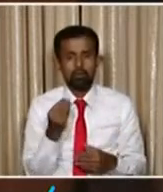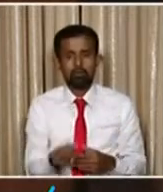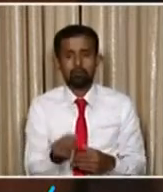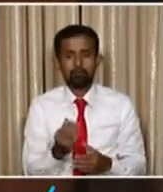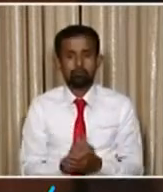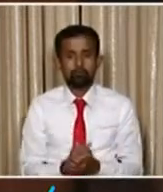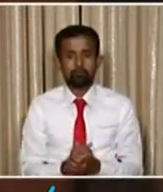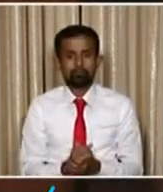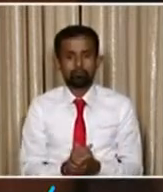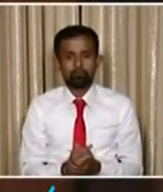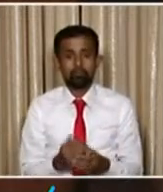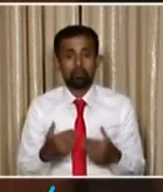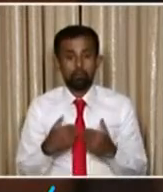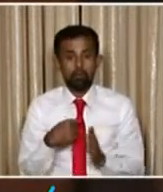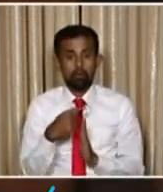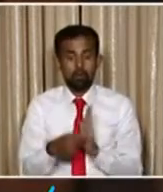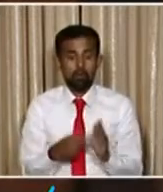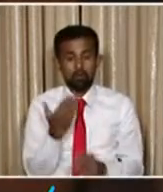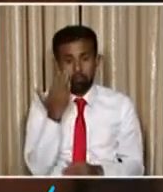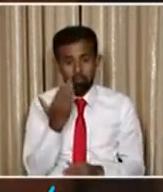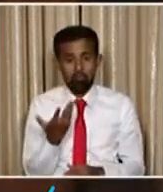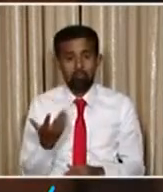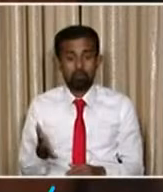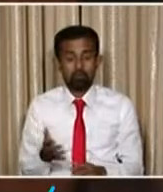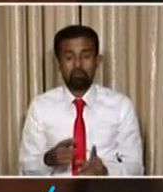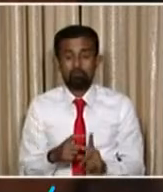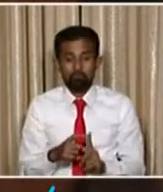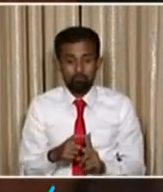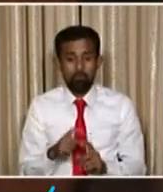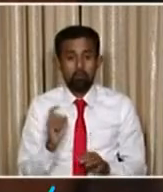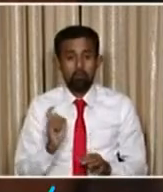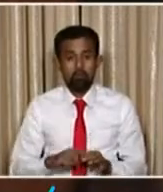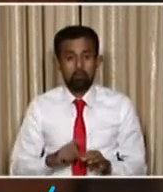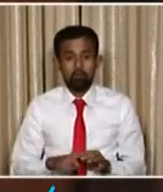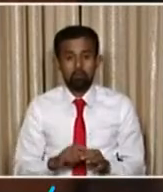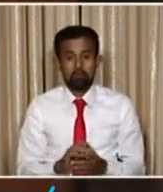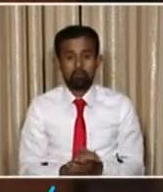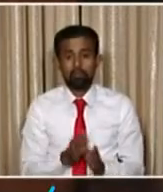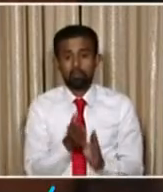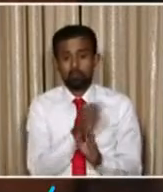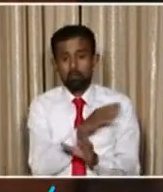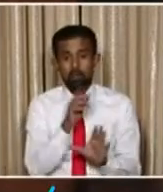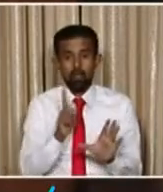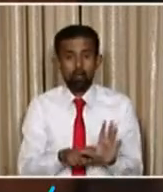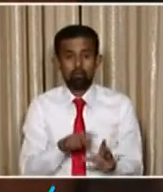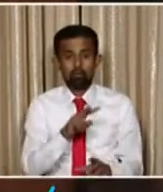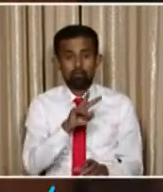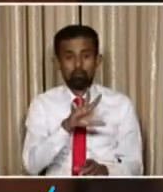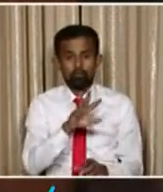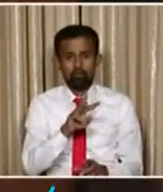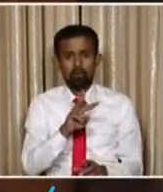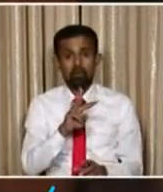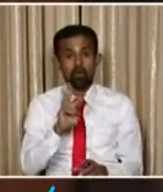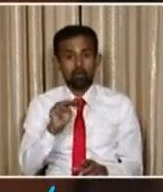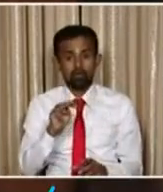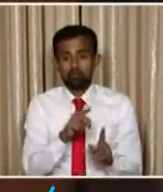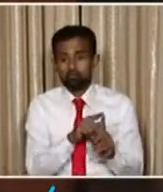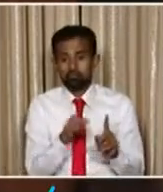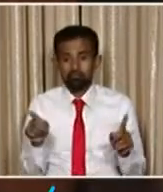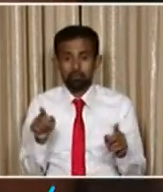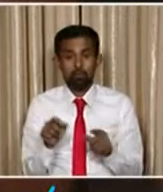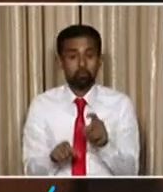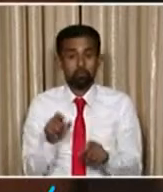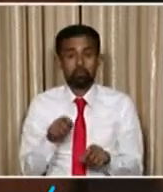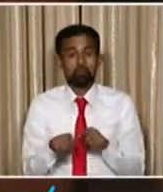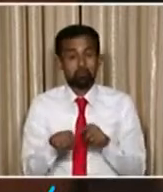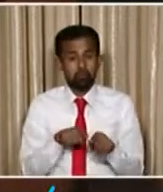issues that comes up when they want to come back to the country is that over the last 20-30 years they have accumulated some things. Maybe they have accumulated a fridge, a TV,